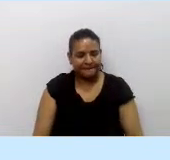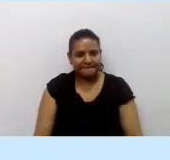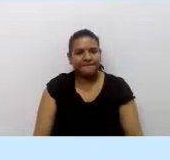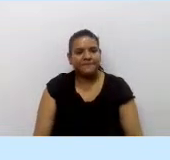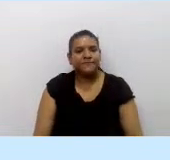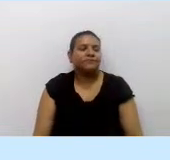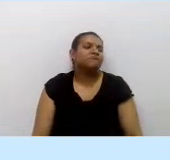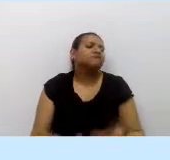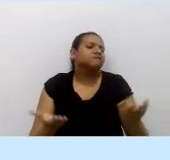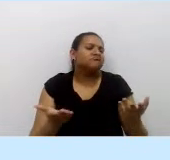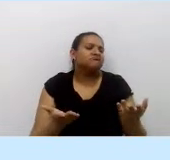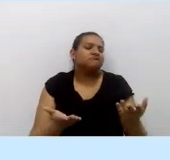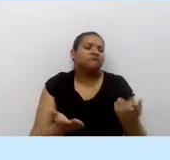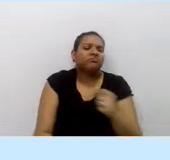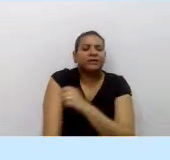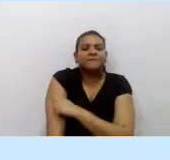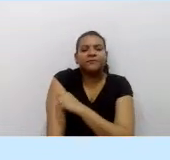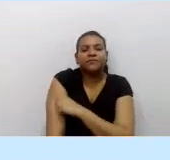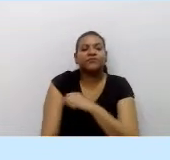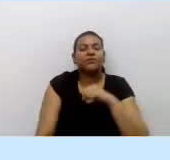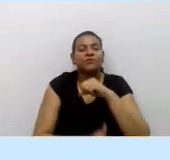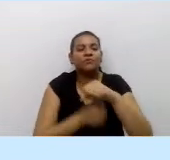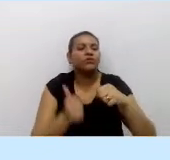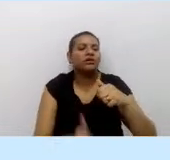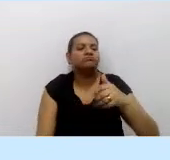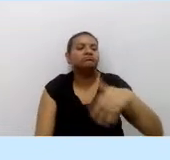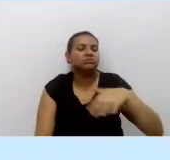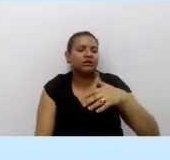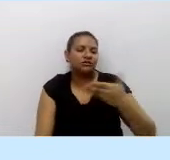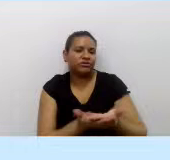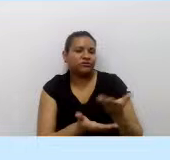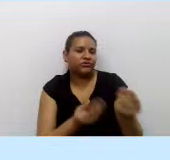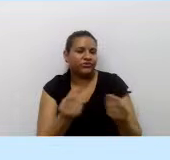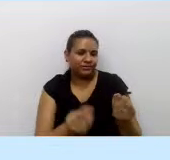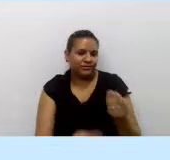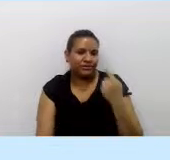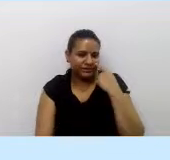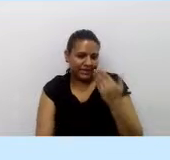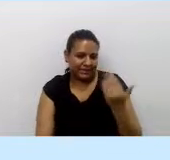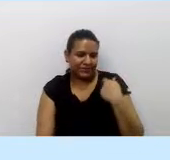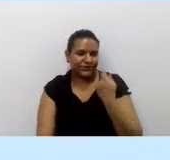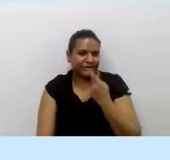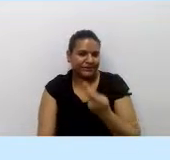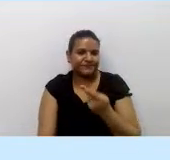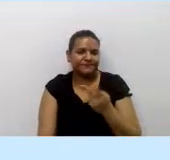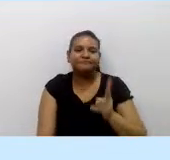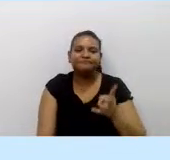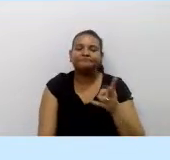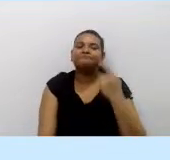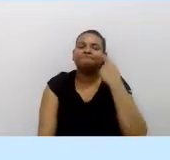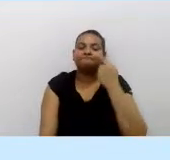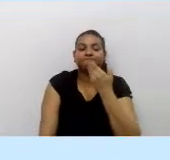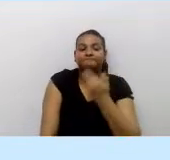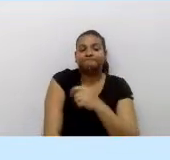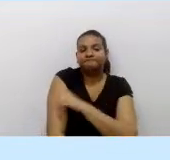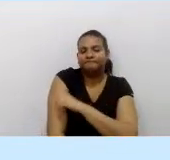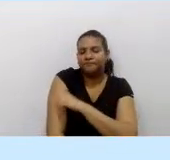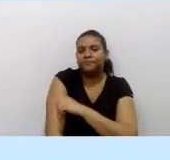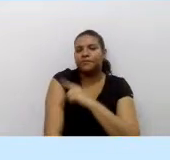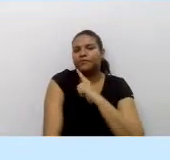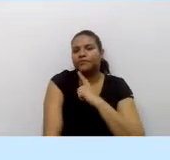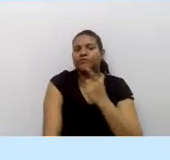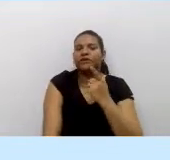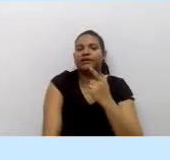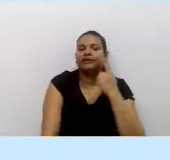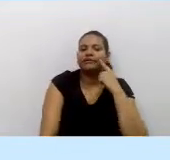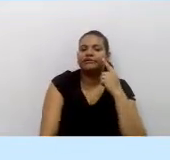more inclusive? As I said before, do you always ask students to do a test at the end of a module or at the end of the unit? How